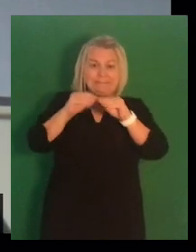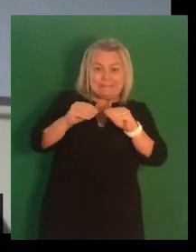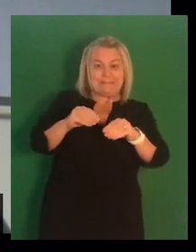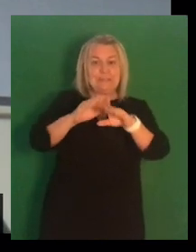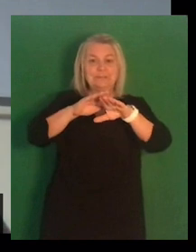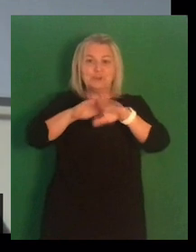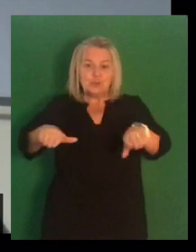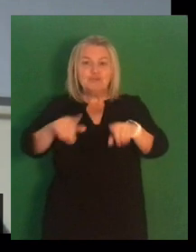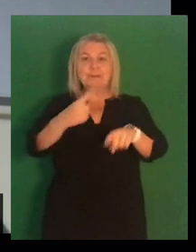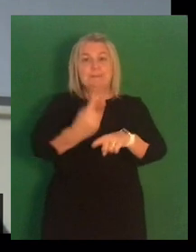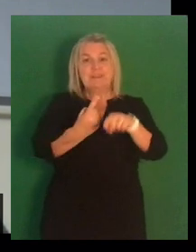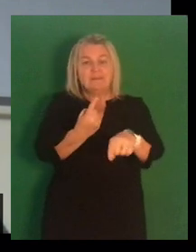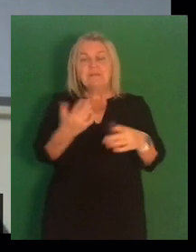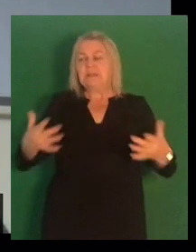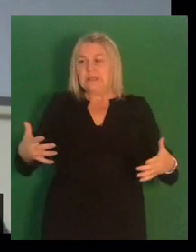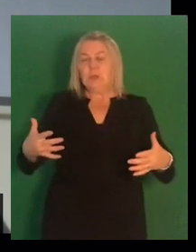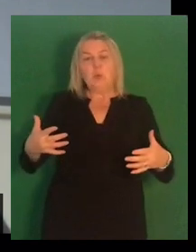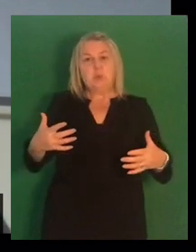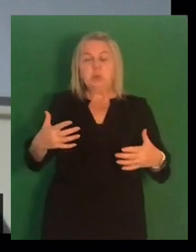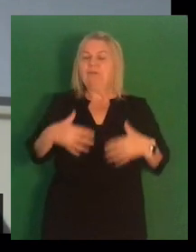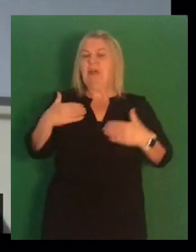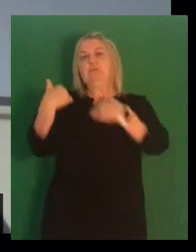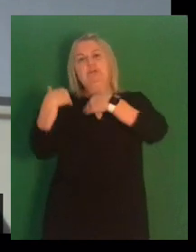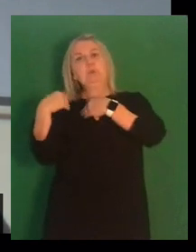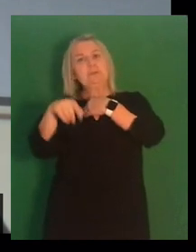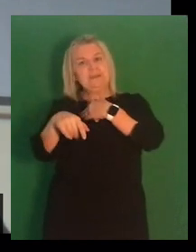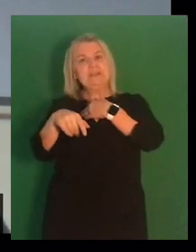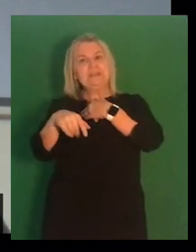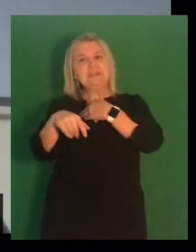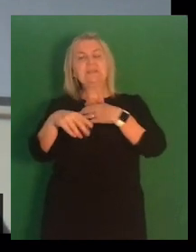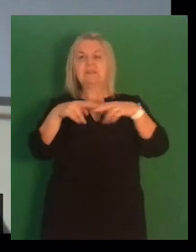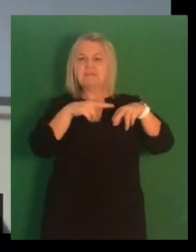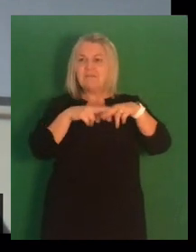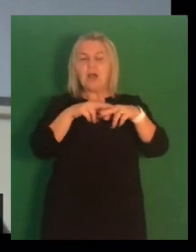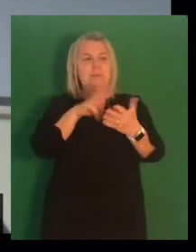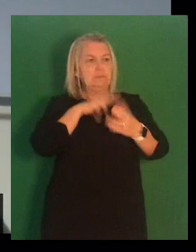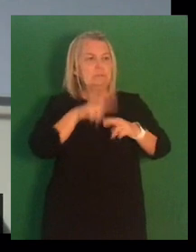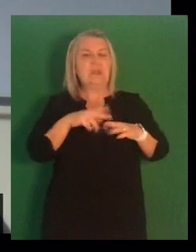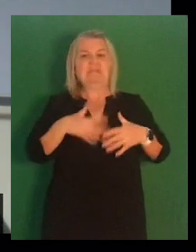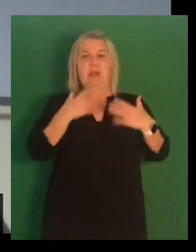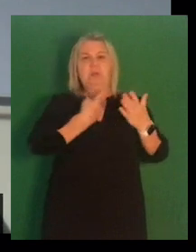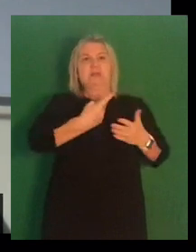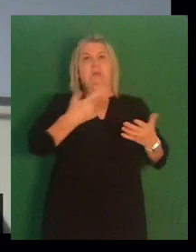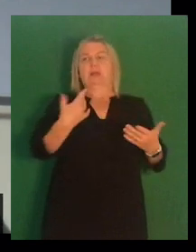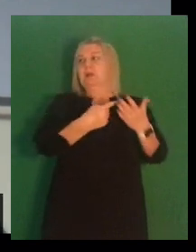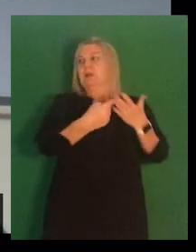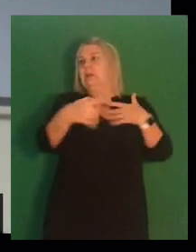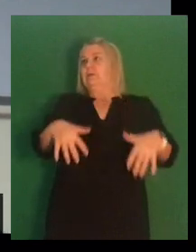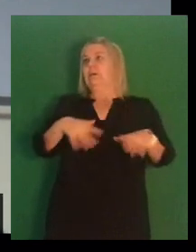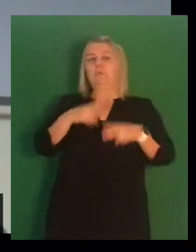to families who were at home, felt isolated, were suddenly dealing with their children at home. So we launched a series